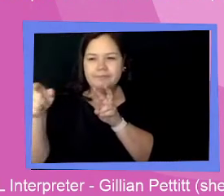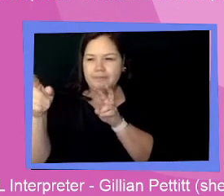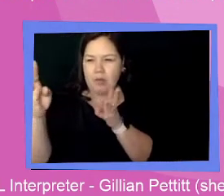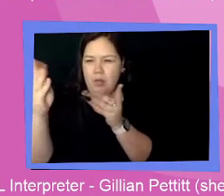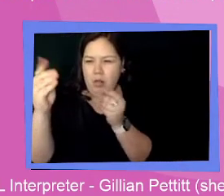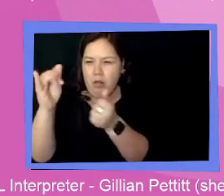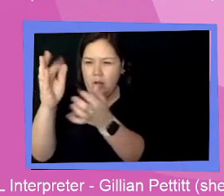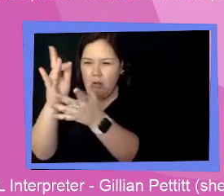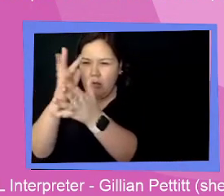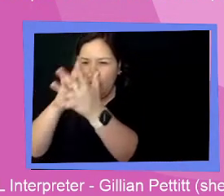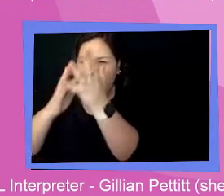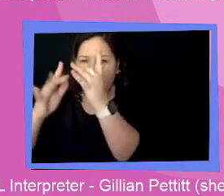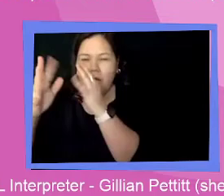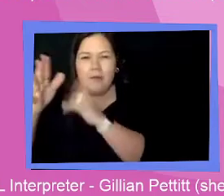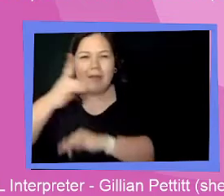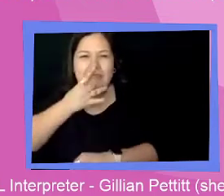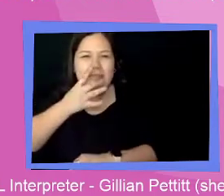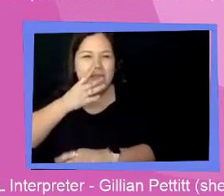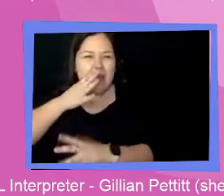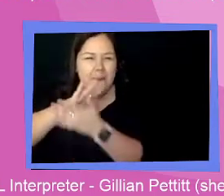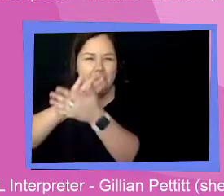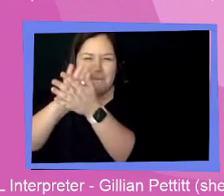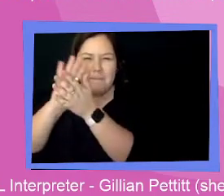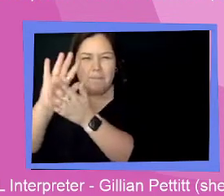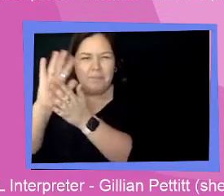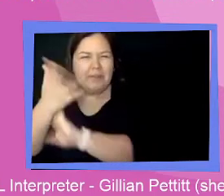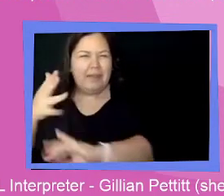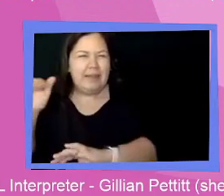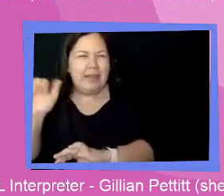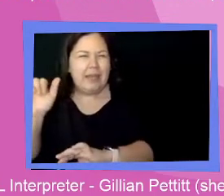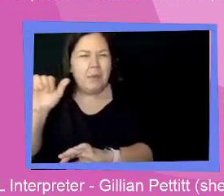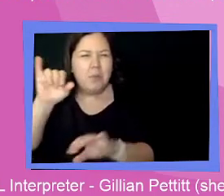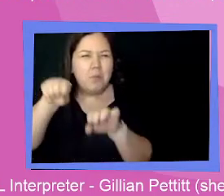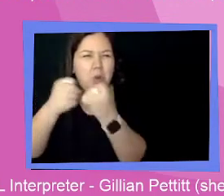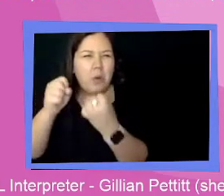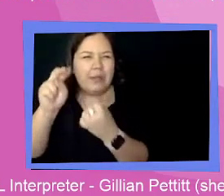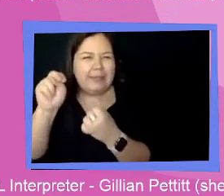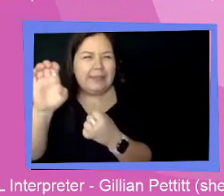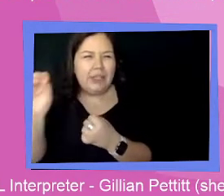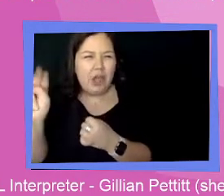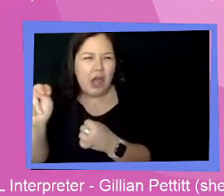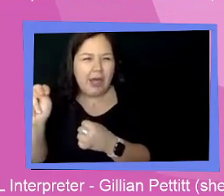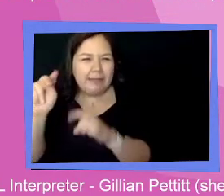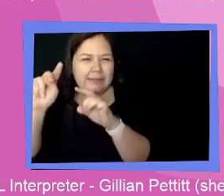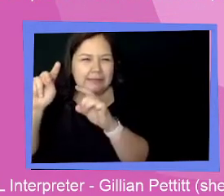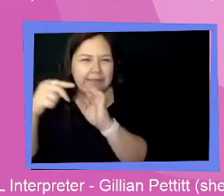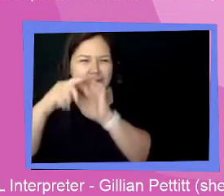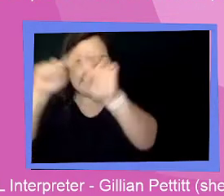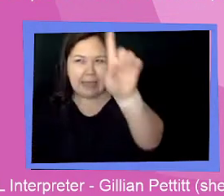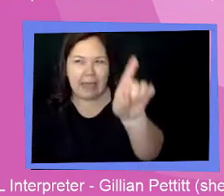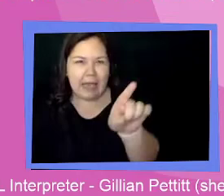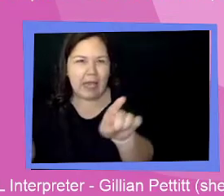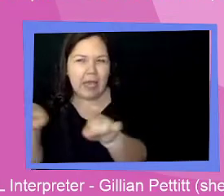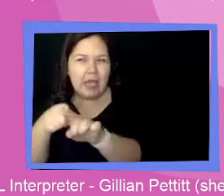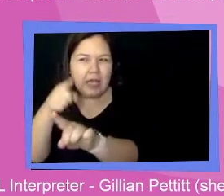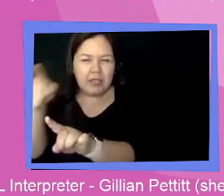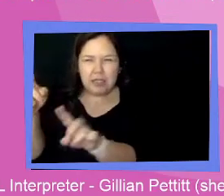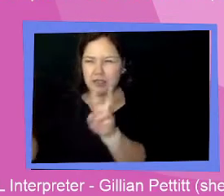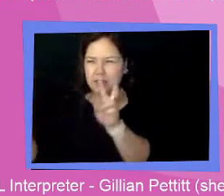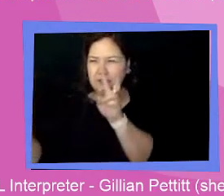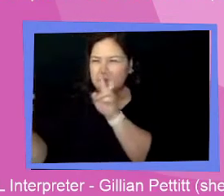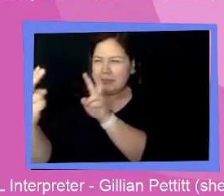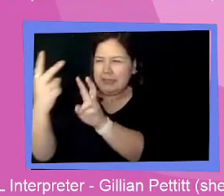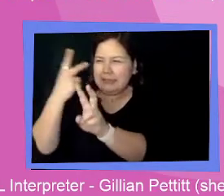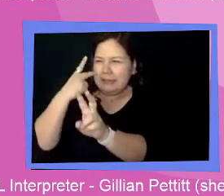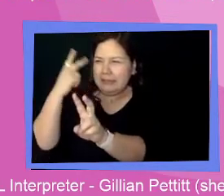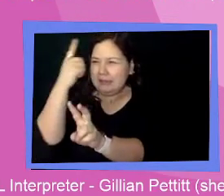jolting beams of light like a broken neon sign. His face is never obstructed by the